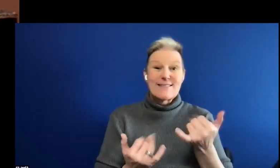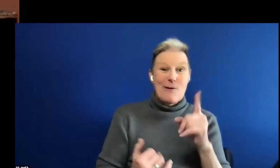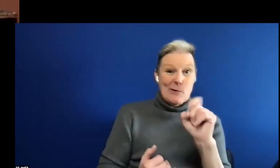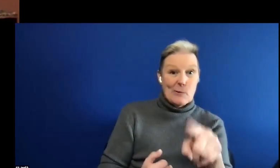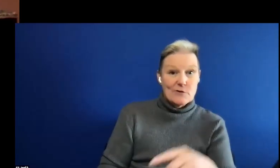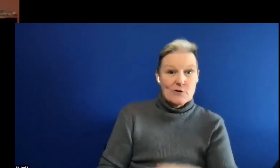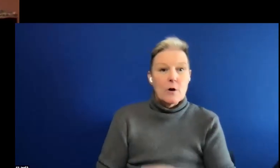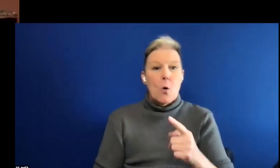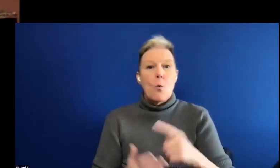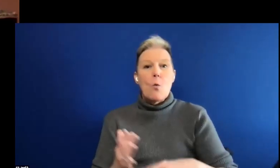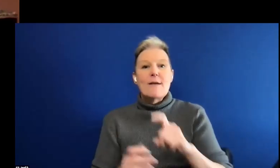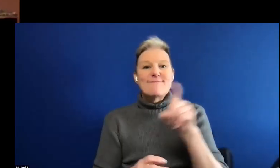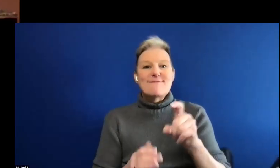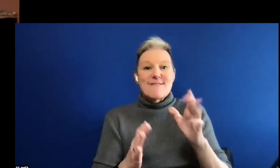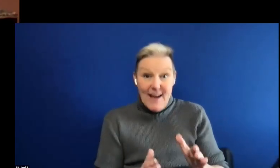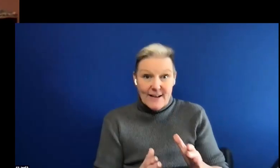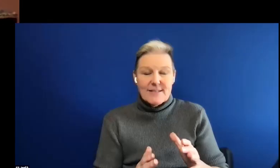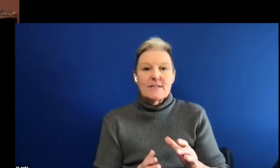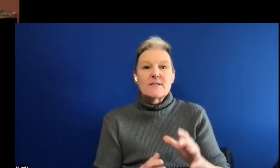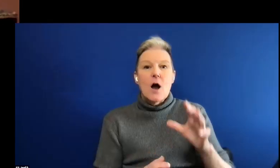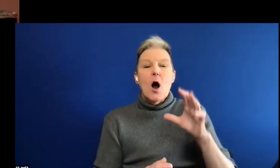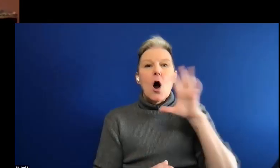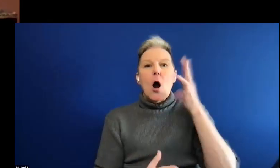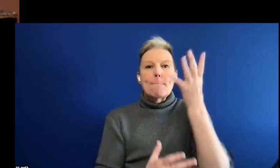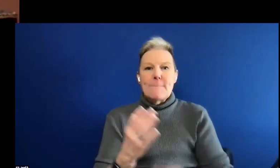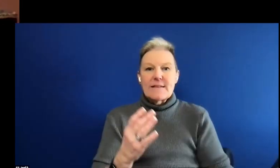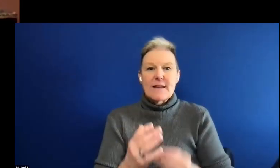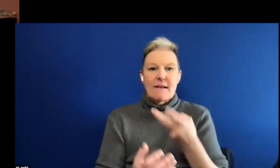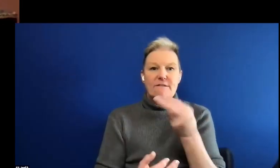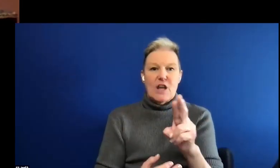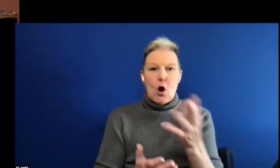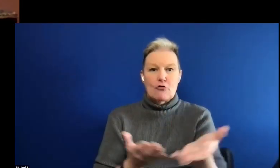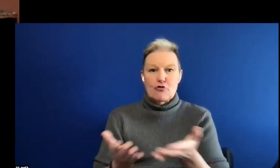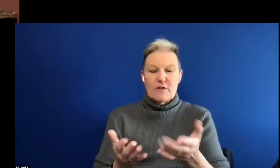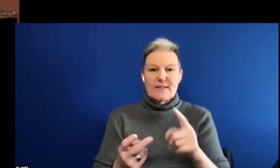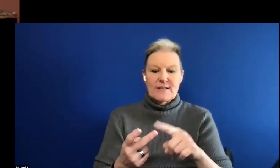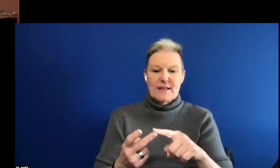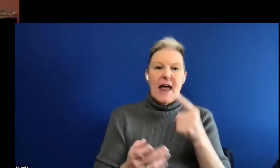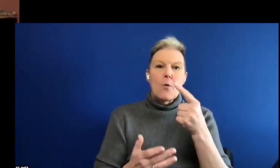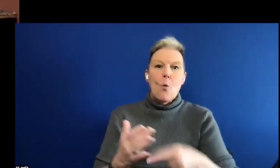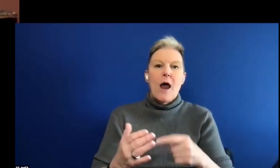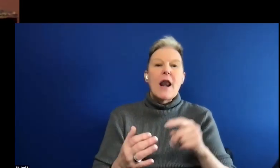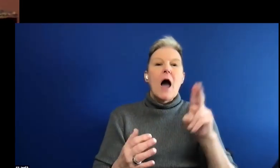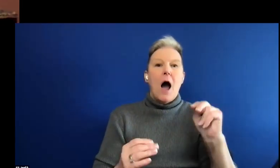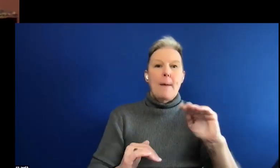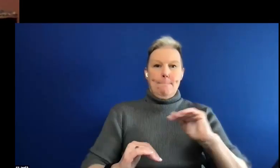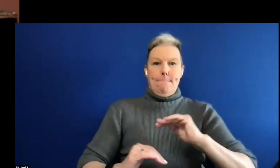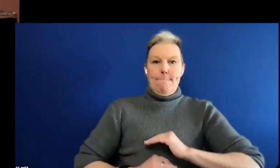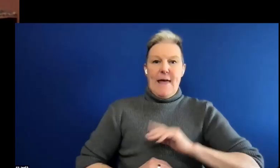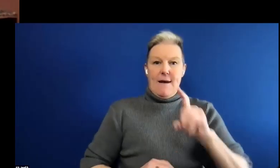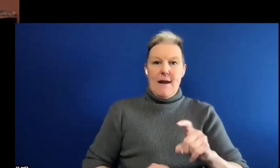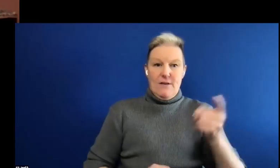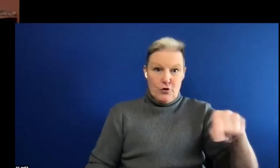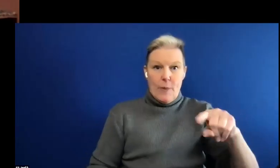is, what Texans are missing out on VR services, and what unmet needs do they have?